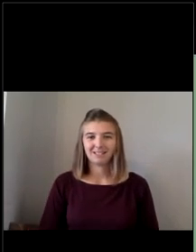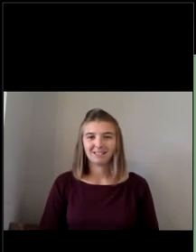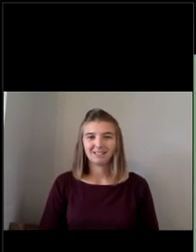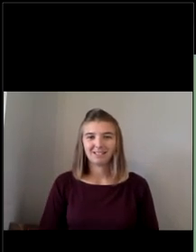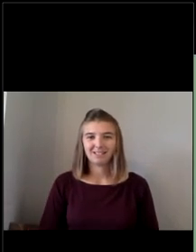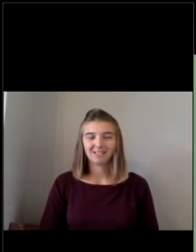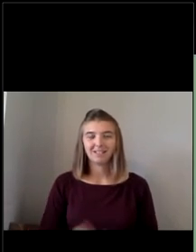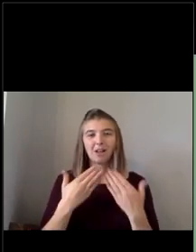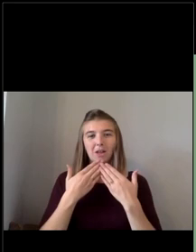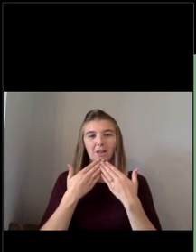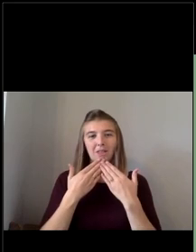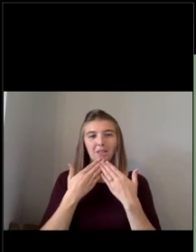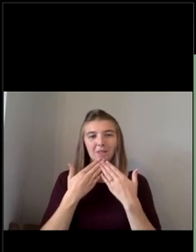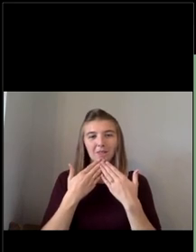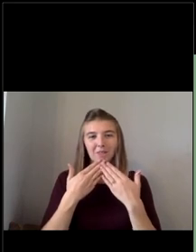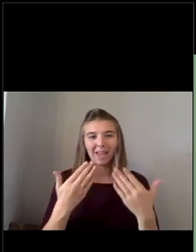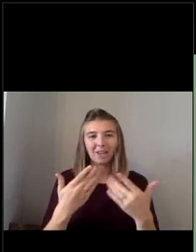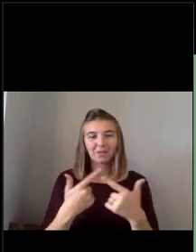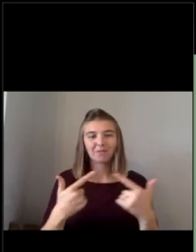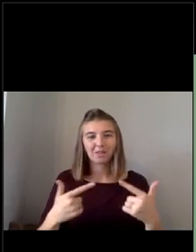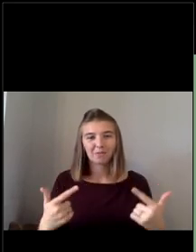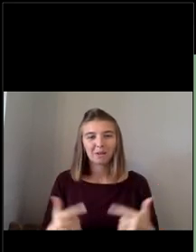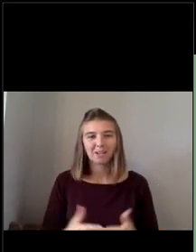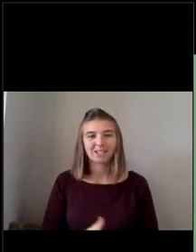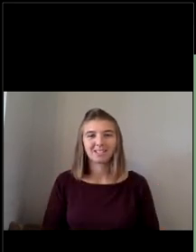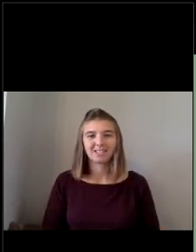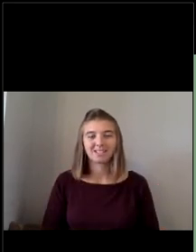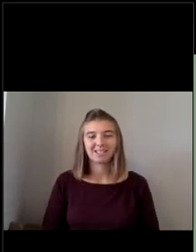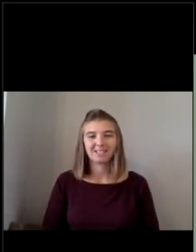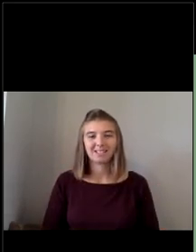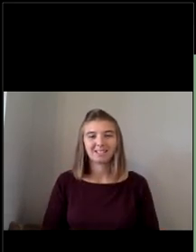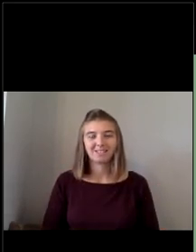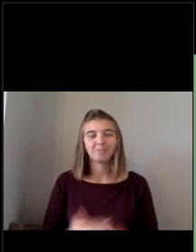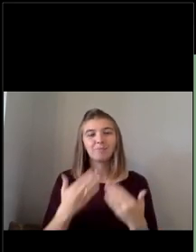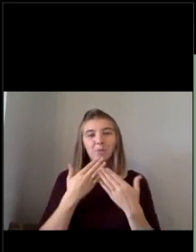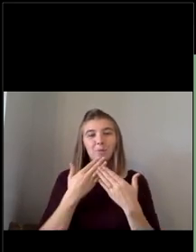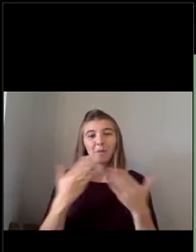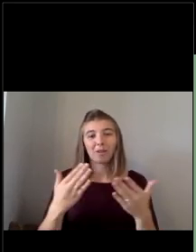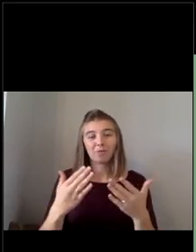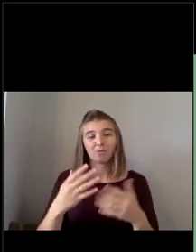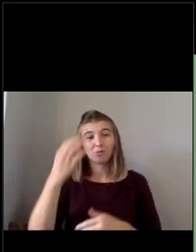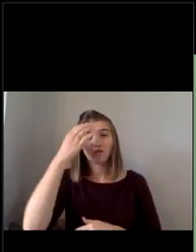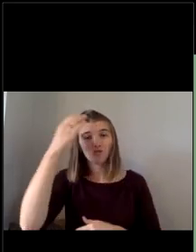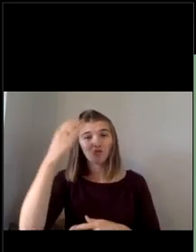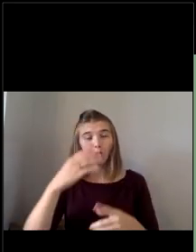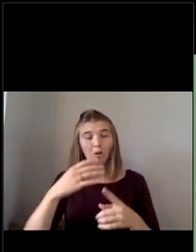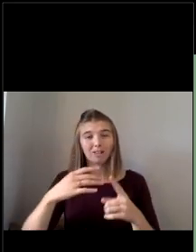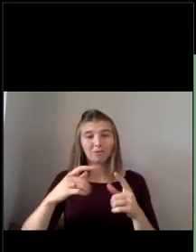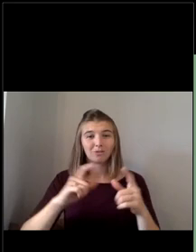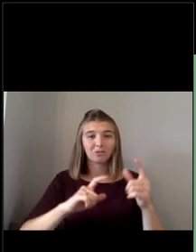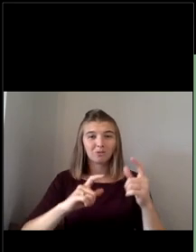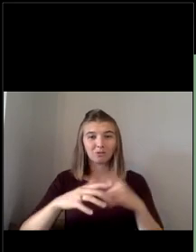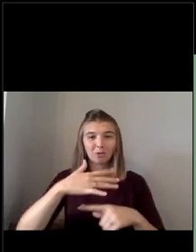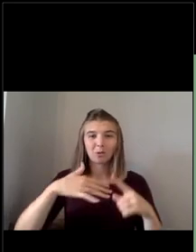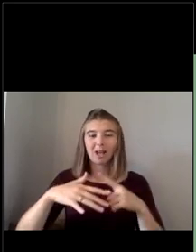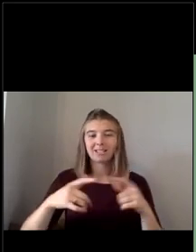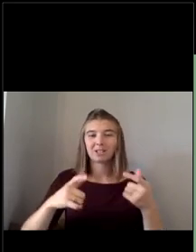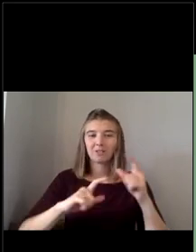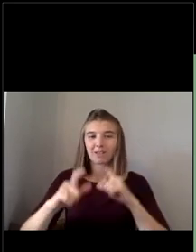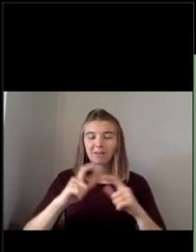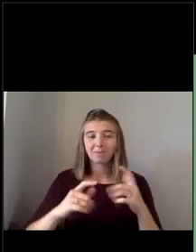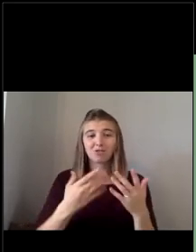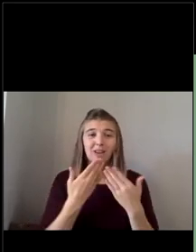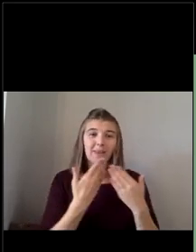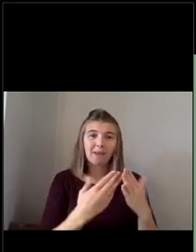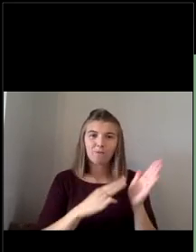Thank you very much. Thank you to the RSC and also the Chemistry World for inviting me, and thank you, Meeta,